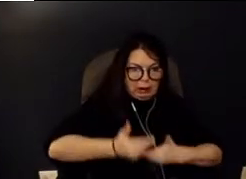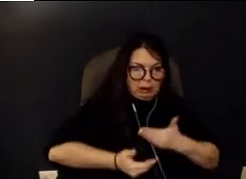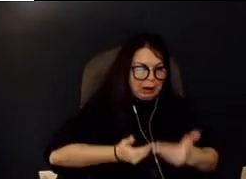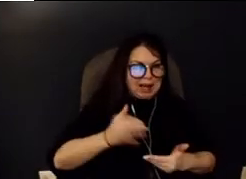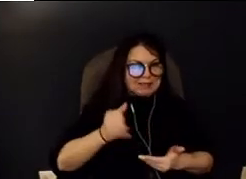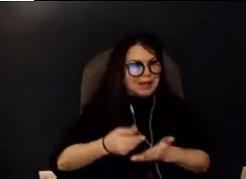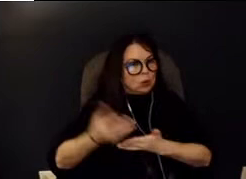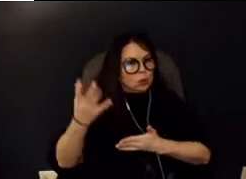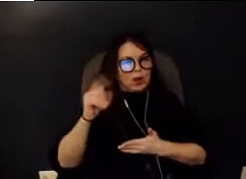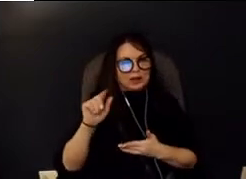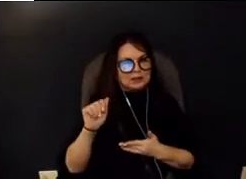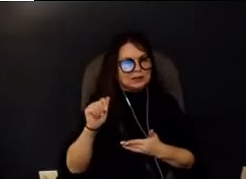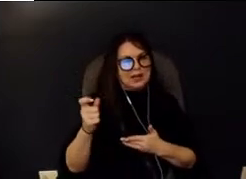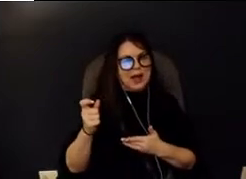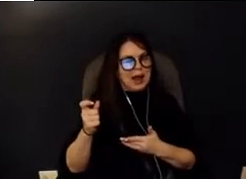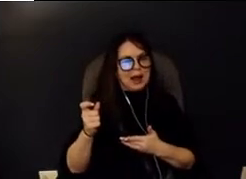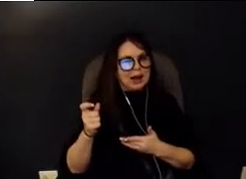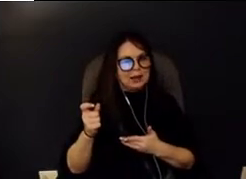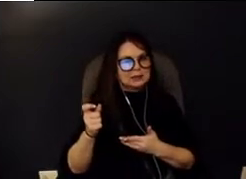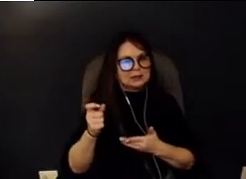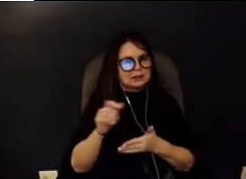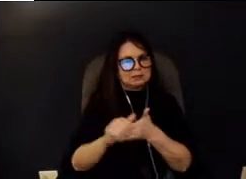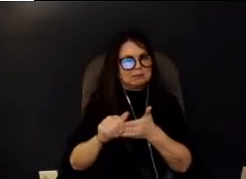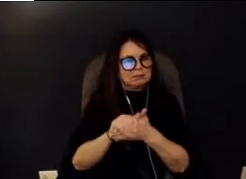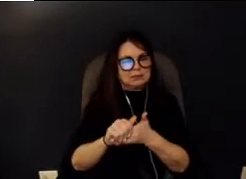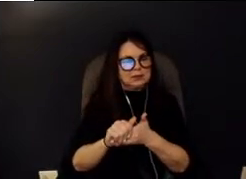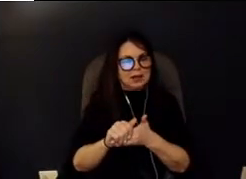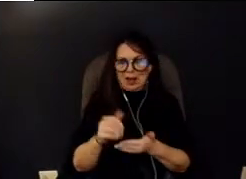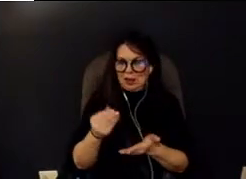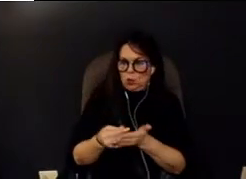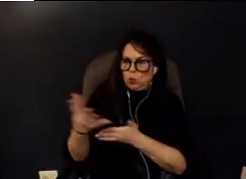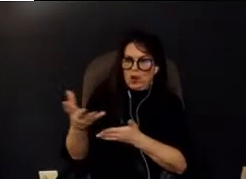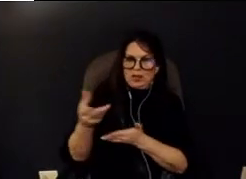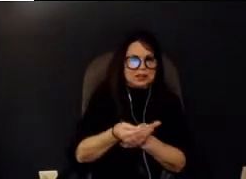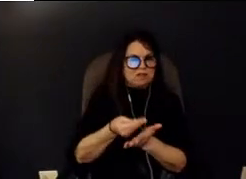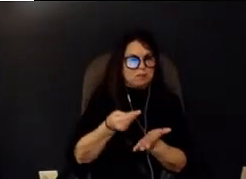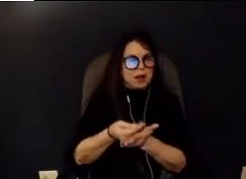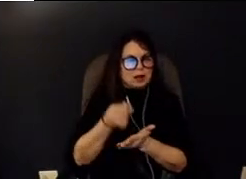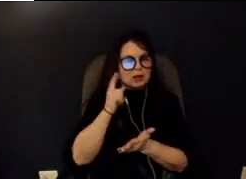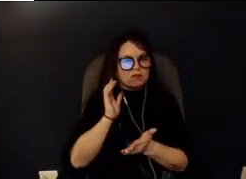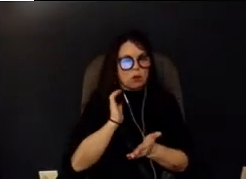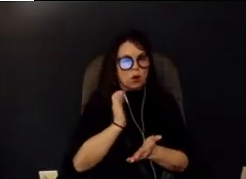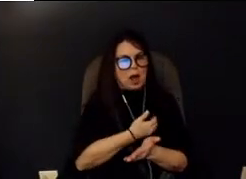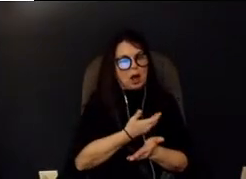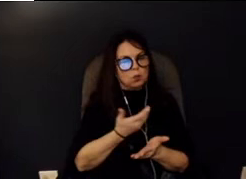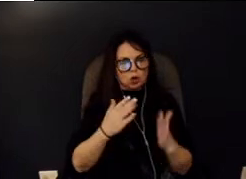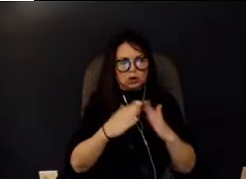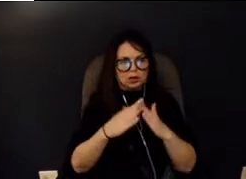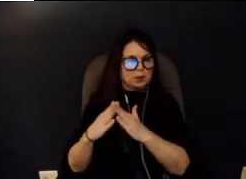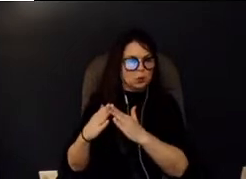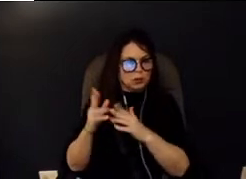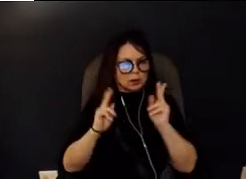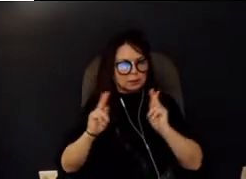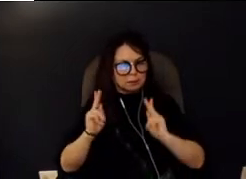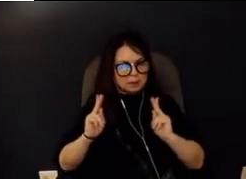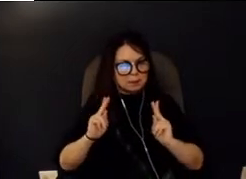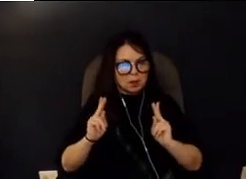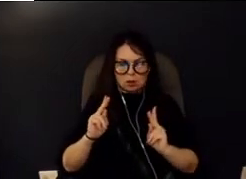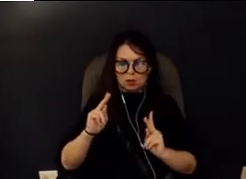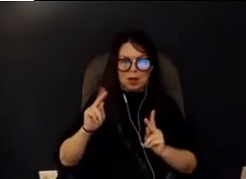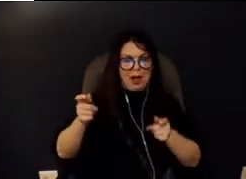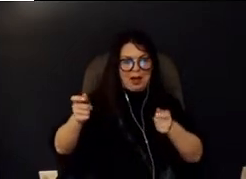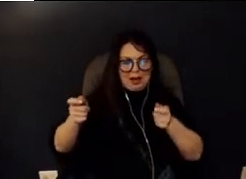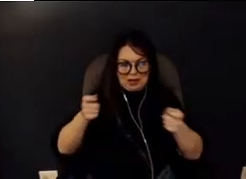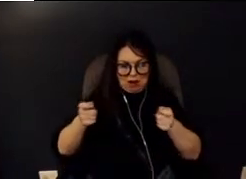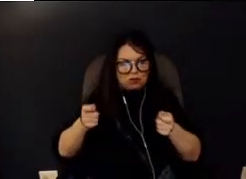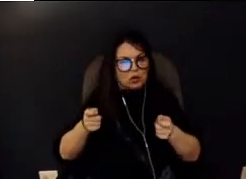Minneapolis residents if we don't use that money actively to keep our community safer. Good governance requires us to be nimble and responsible with